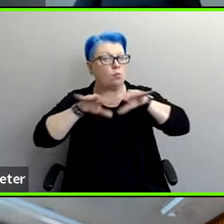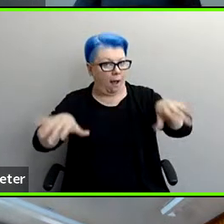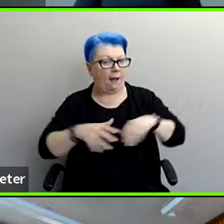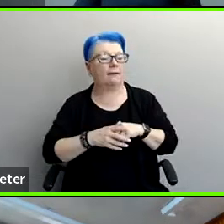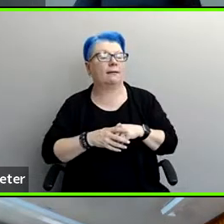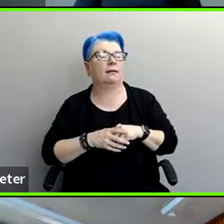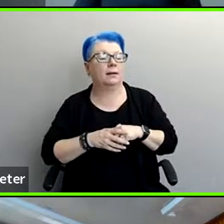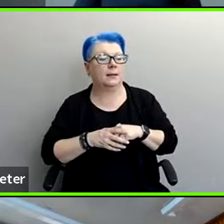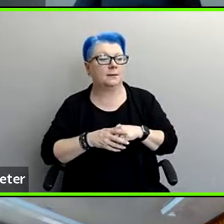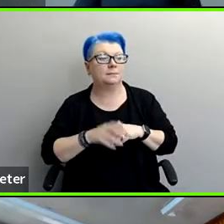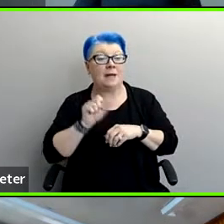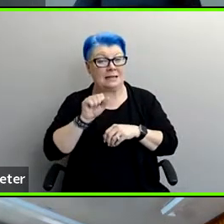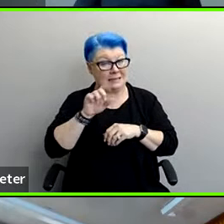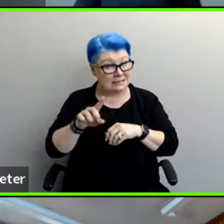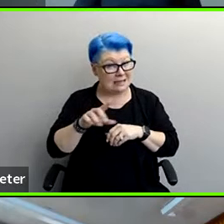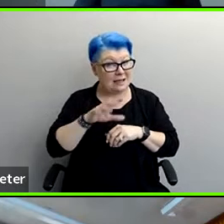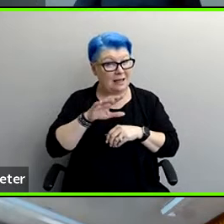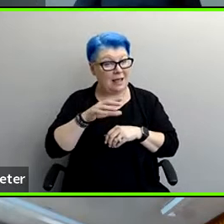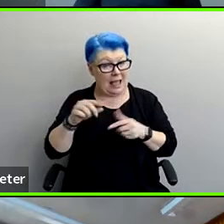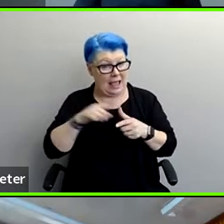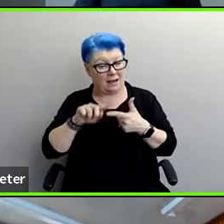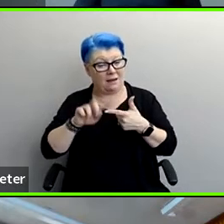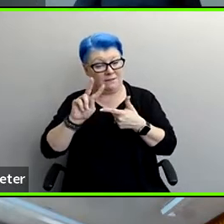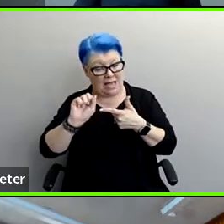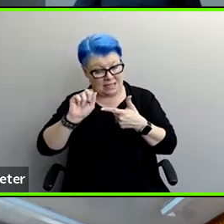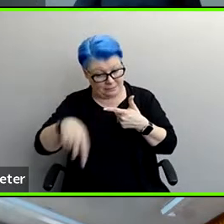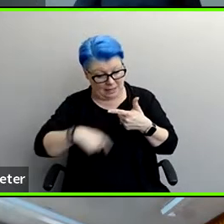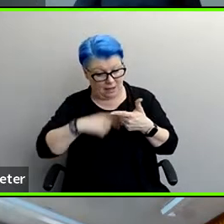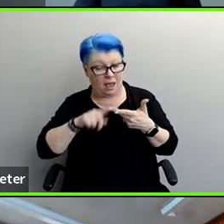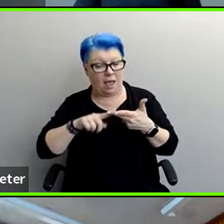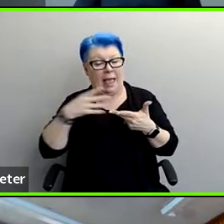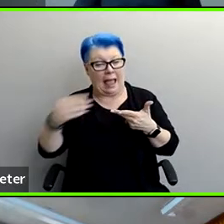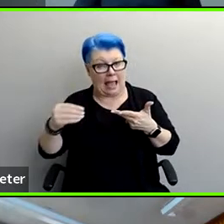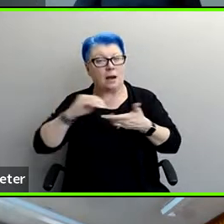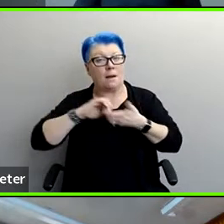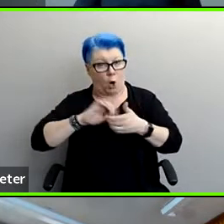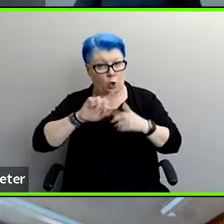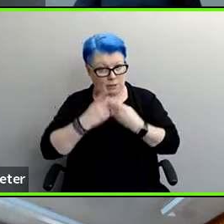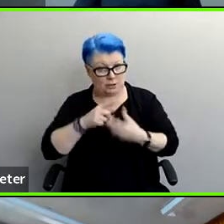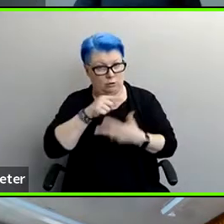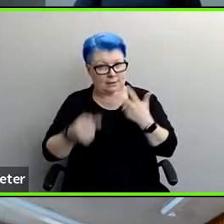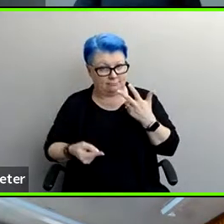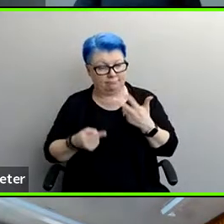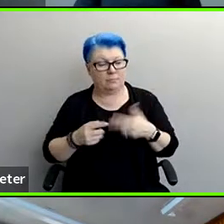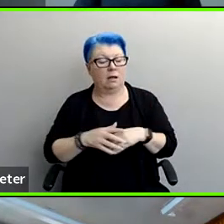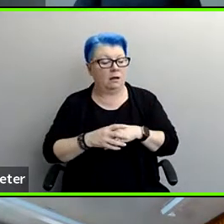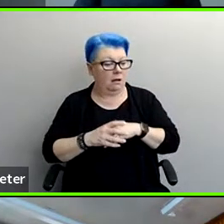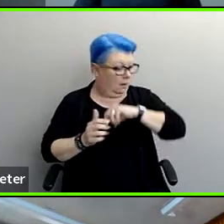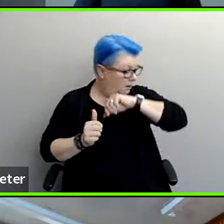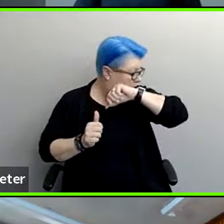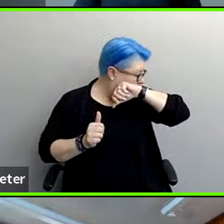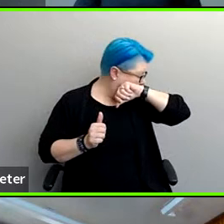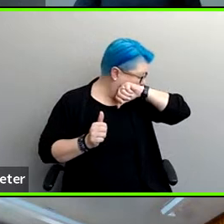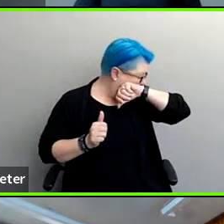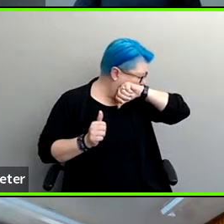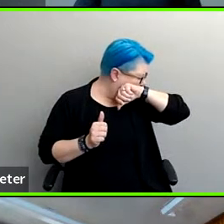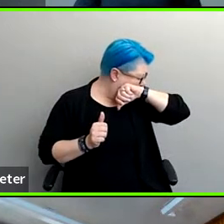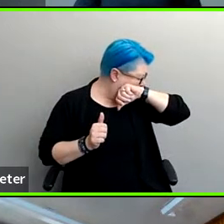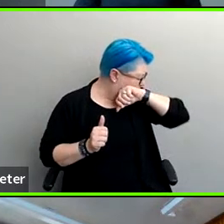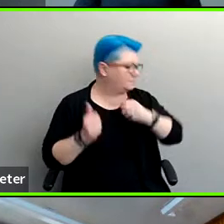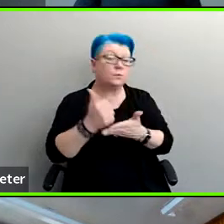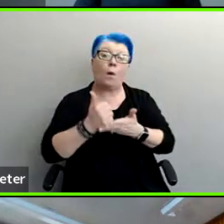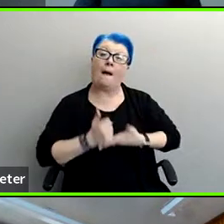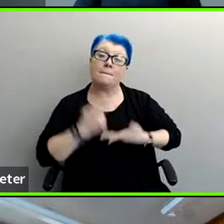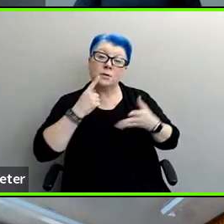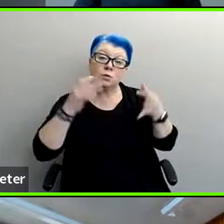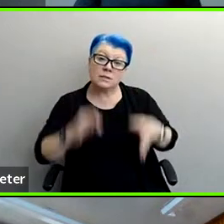as well as VSP and those programs. And so this will help us, number one, to determine what the true need is. We